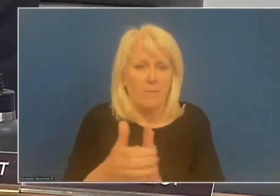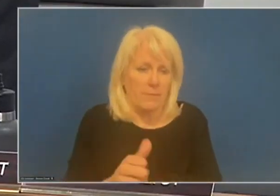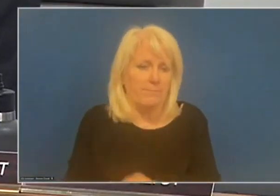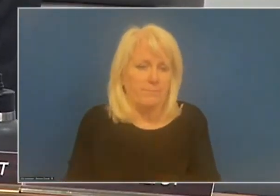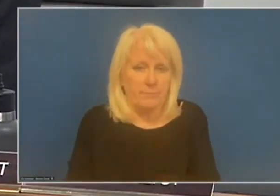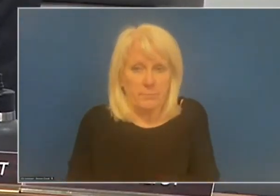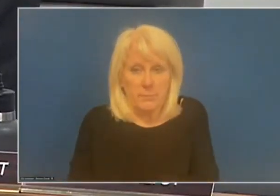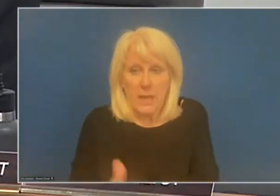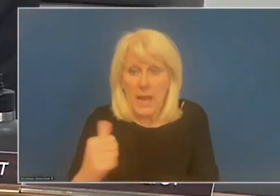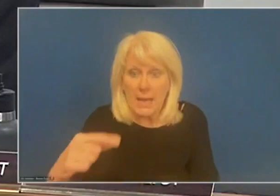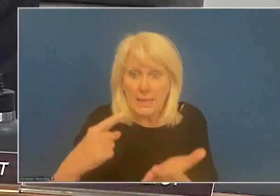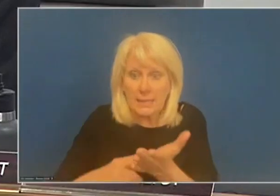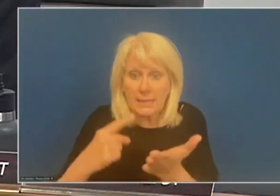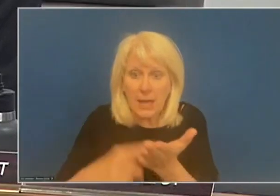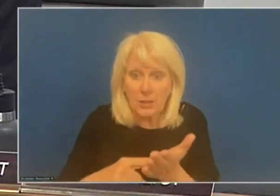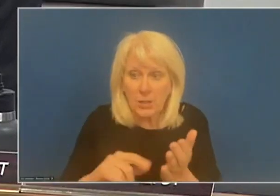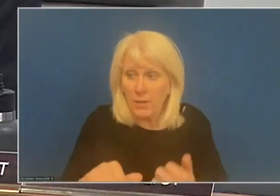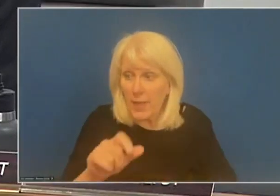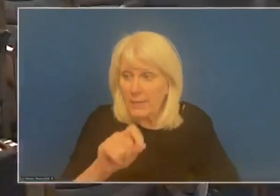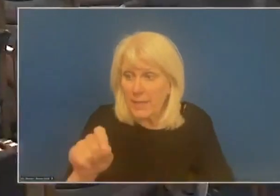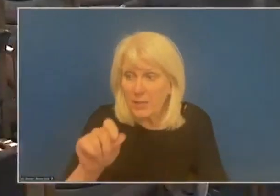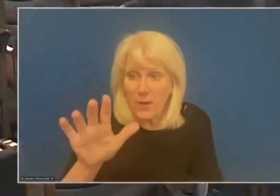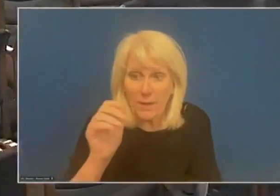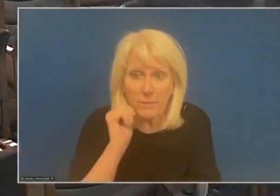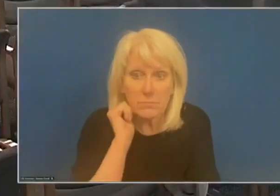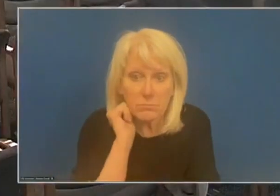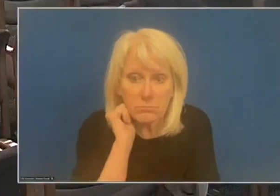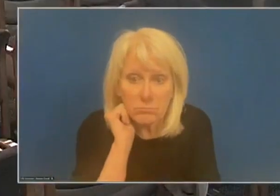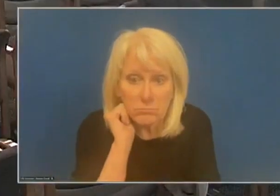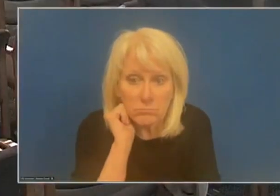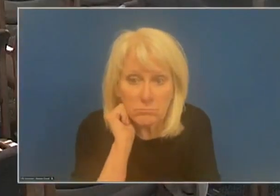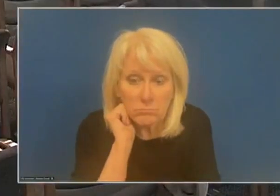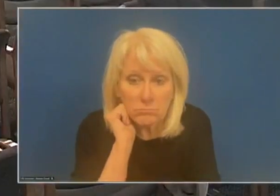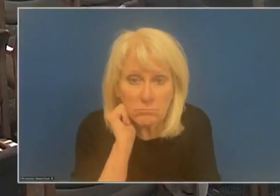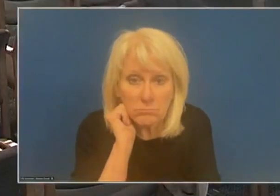there any discussion on the Dash 5?